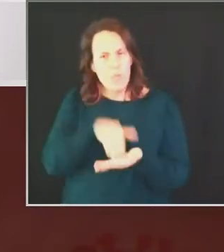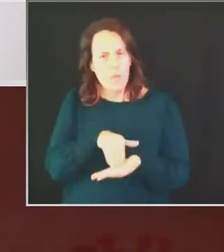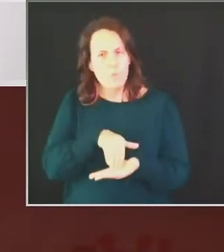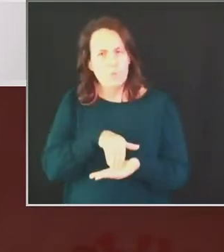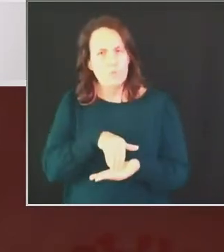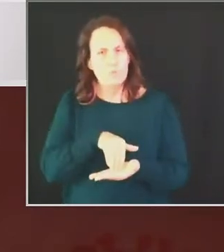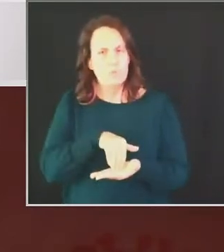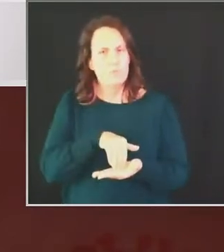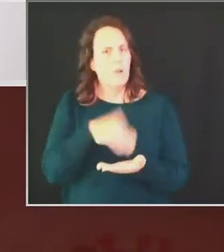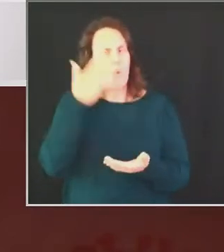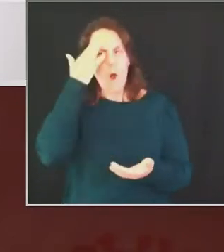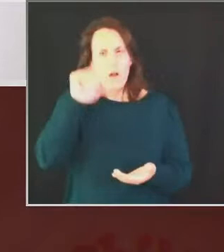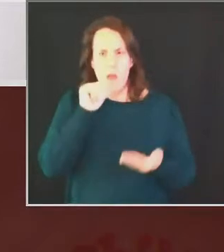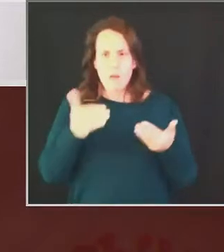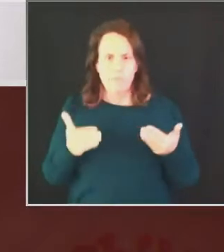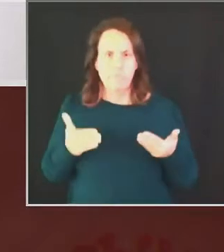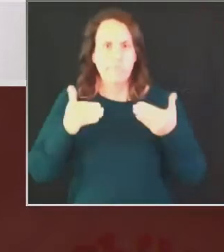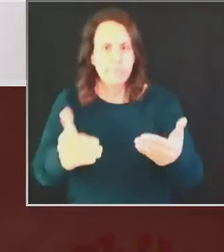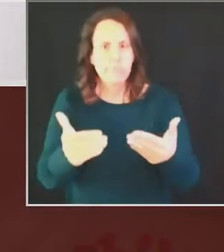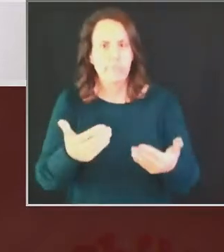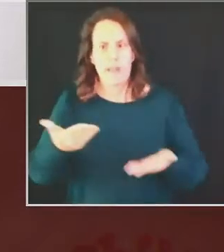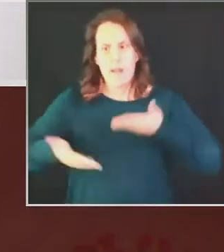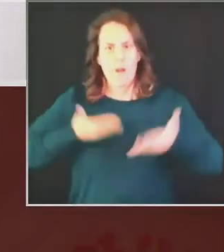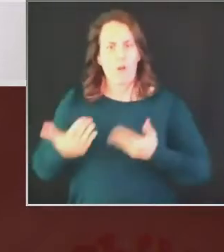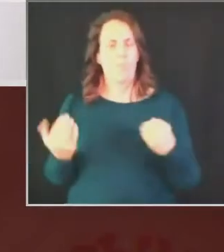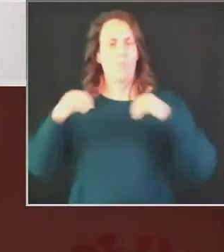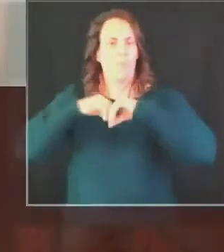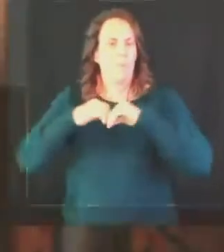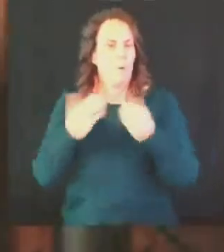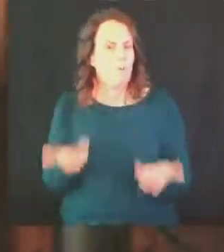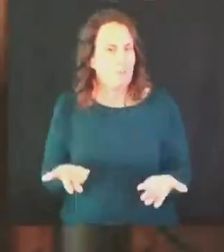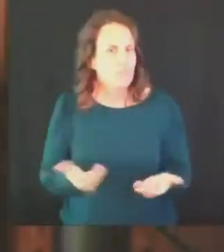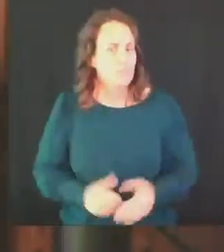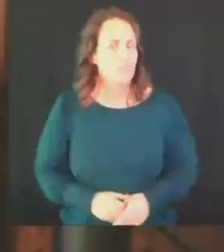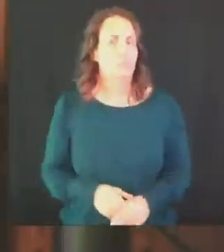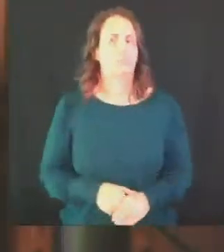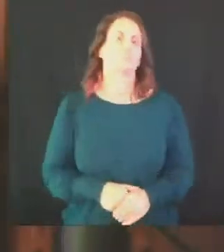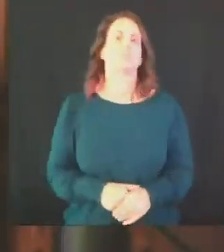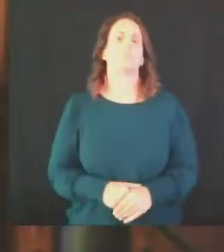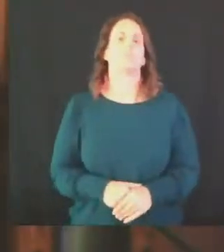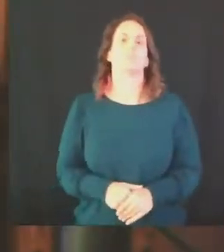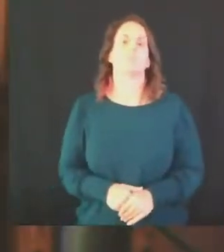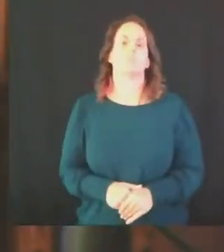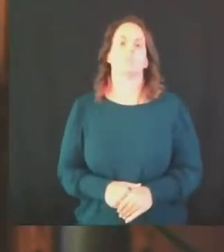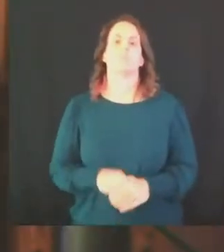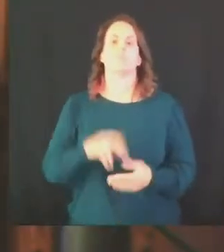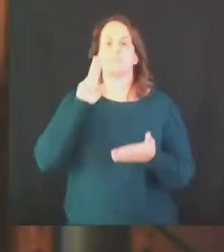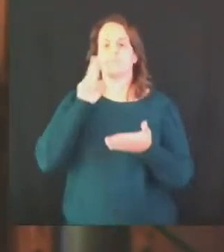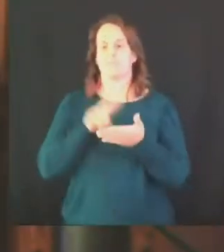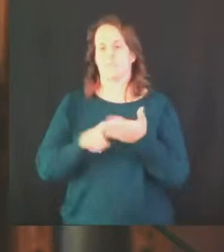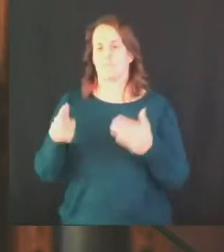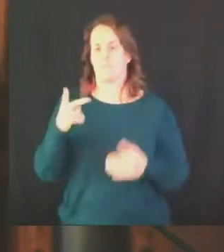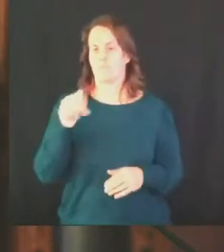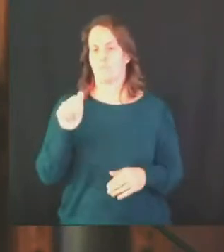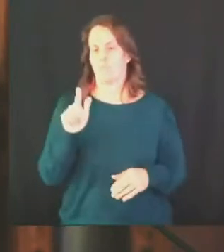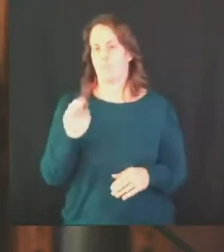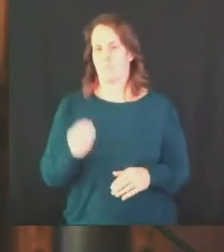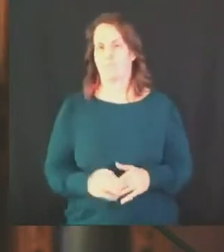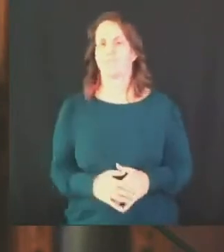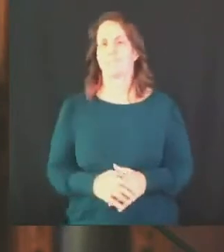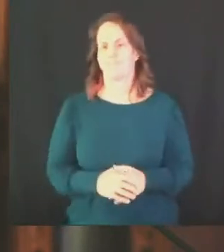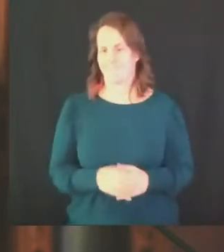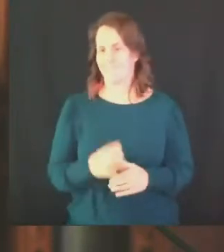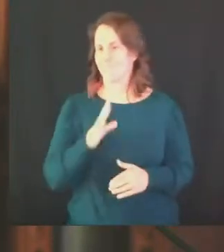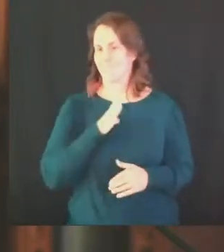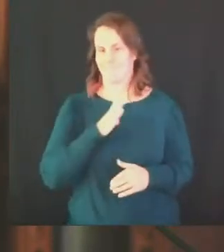them? Yeah, so Emily, we have finally worked through that